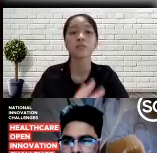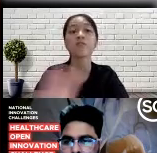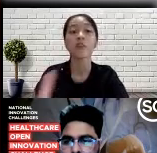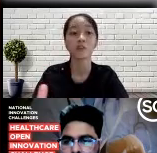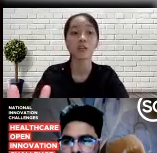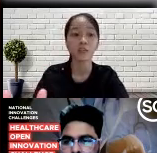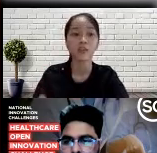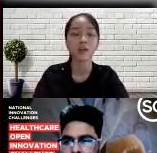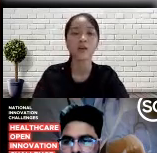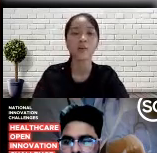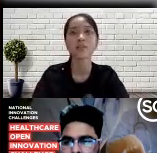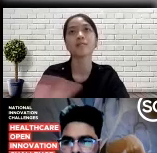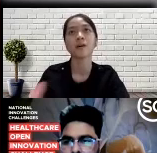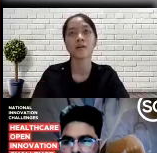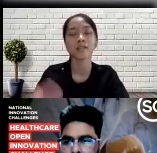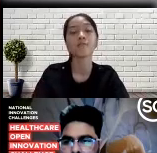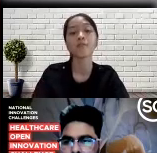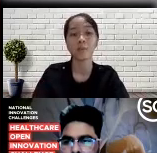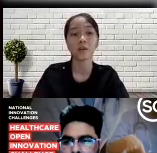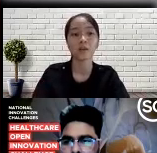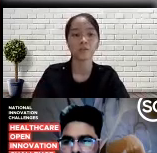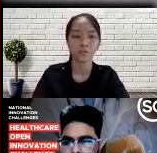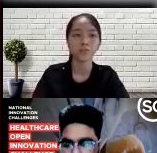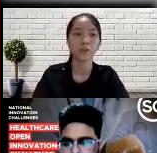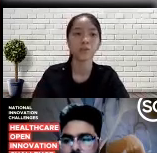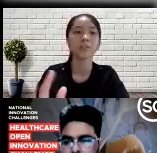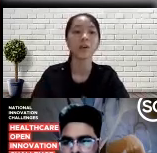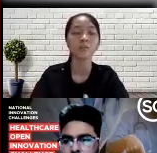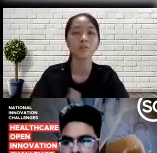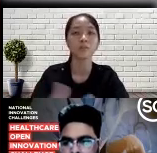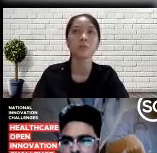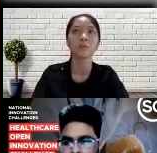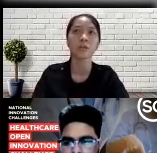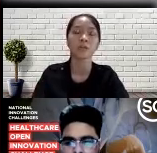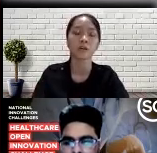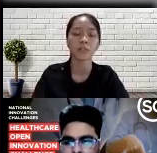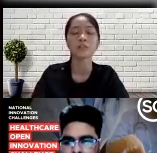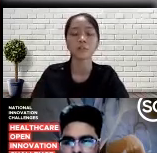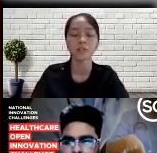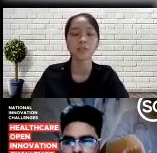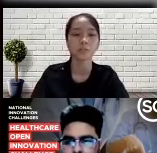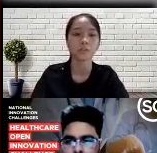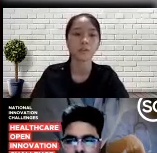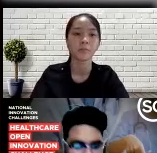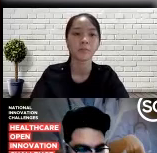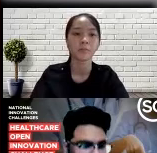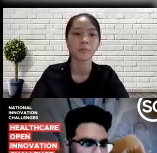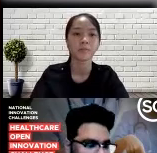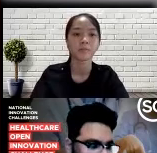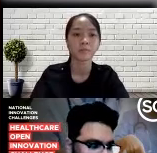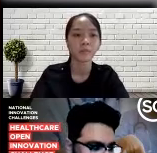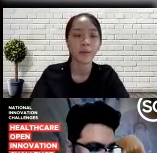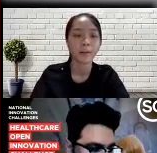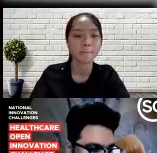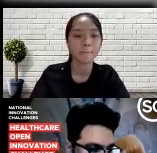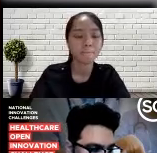in terms of regulating what's safe for them, whether it's in hospitals or in institutions.